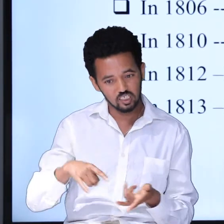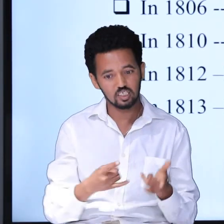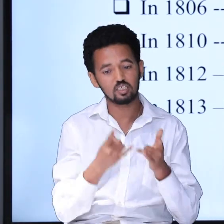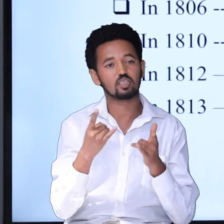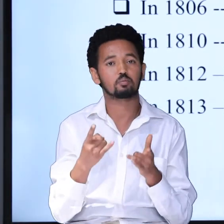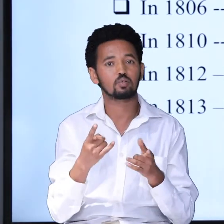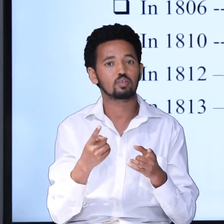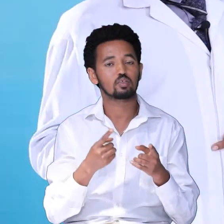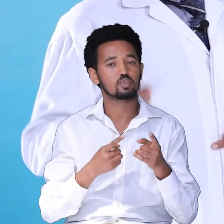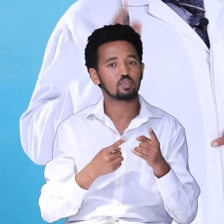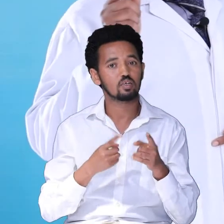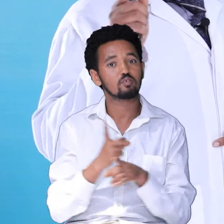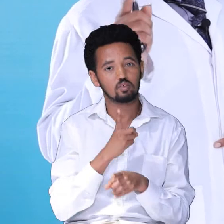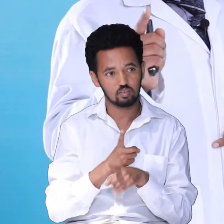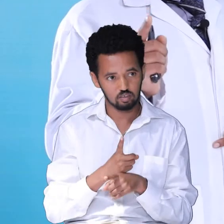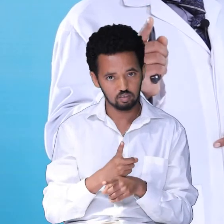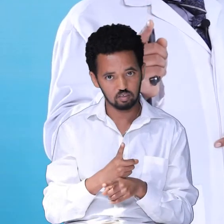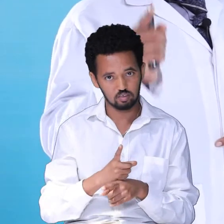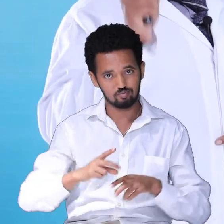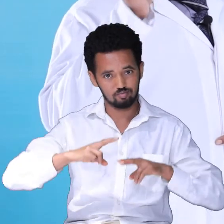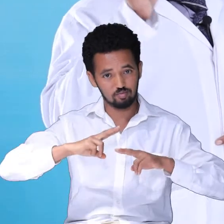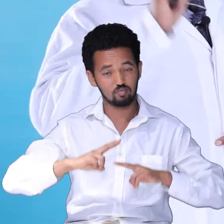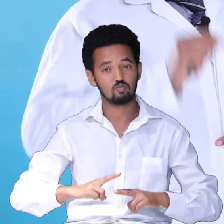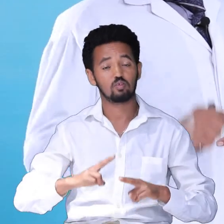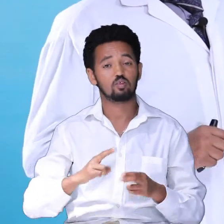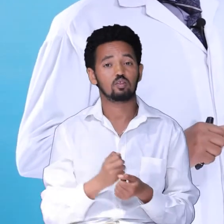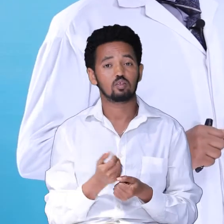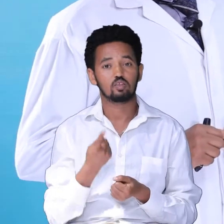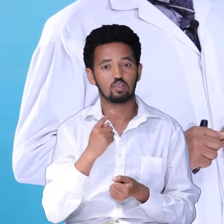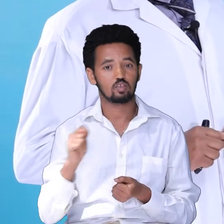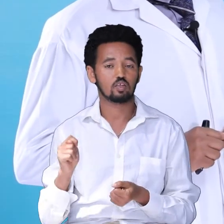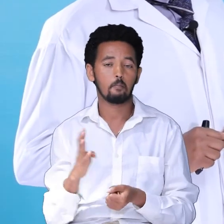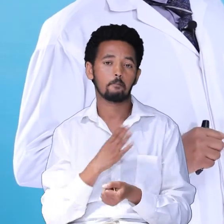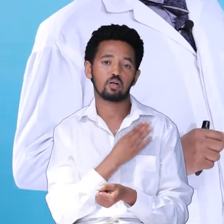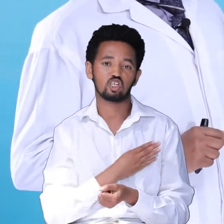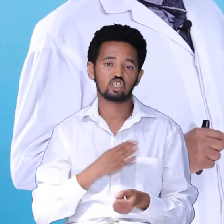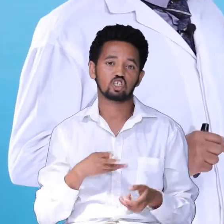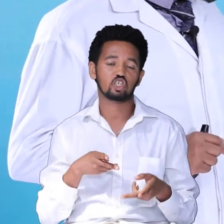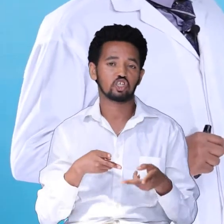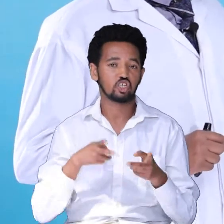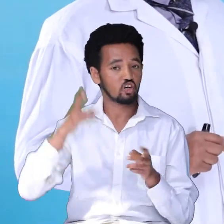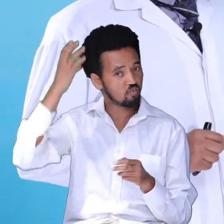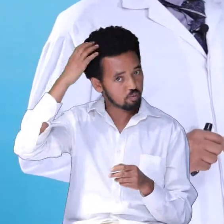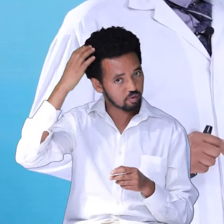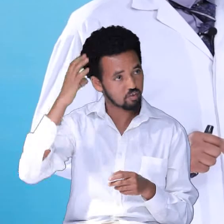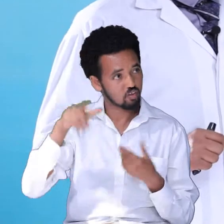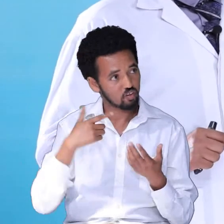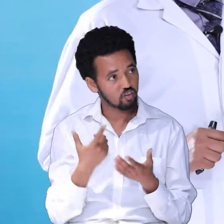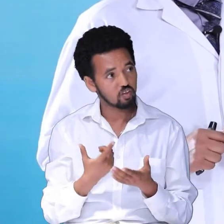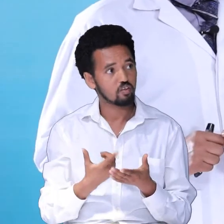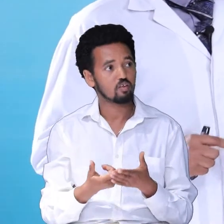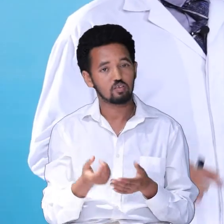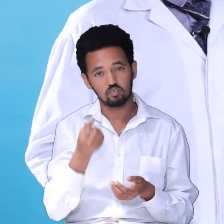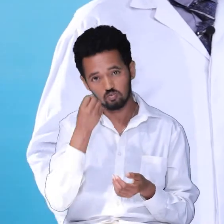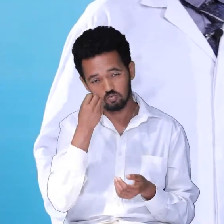but this continental system defended the British government. In 1810, he expanded